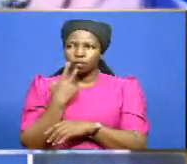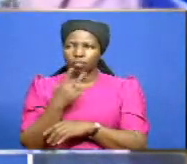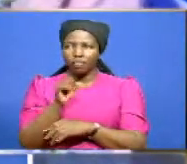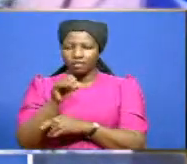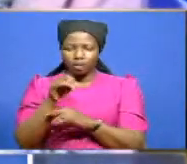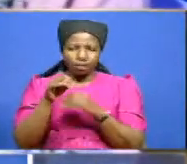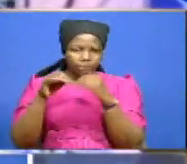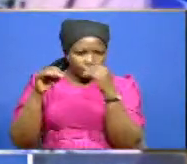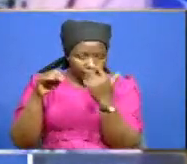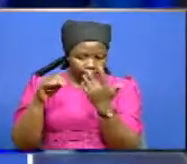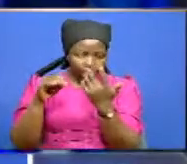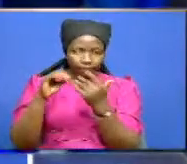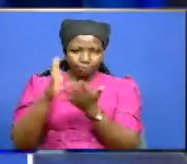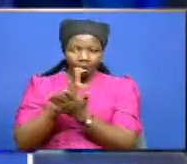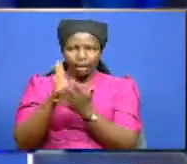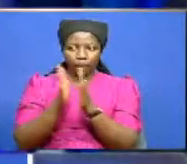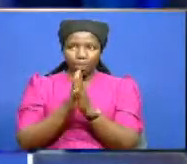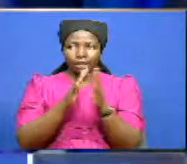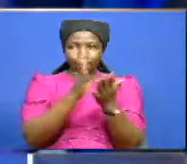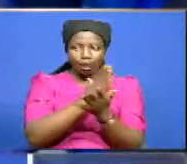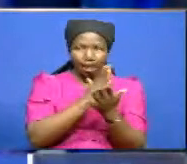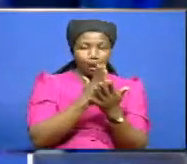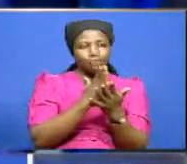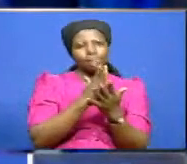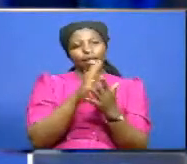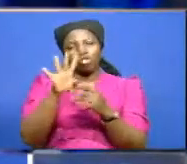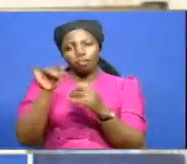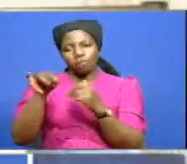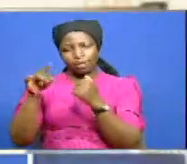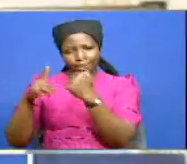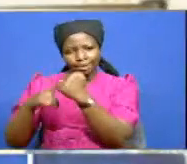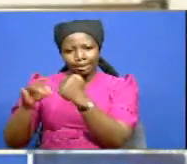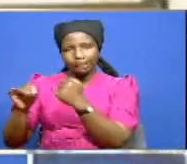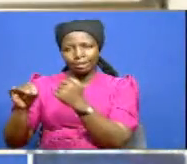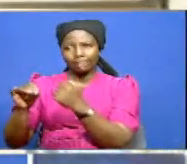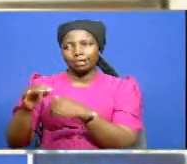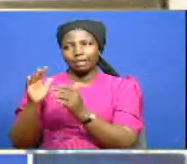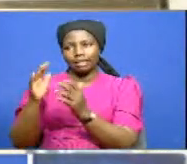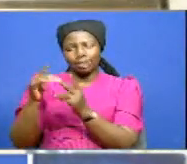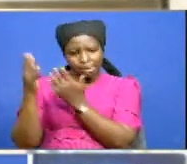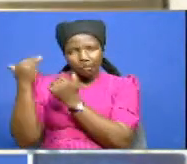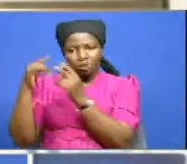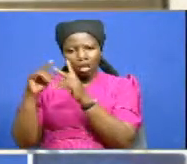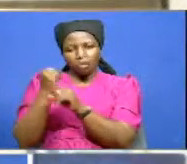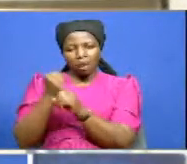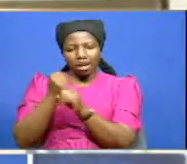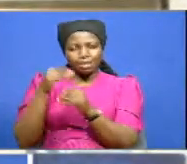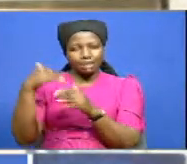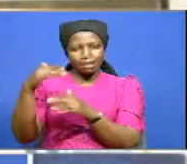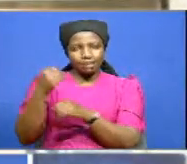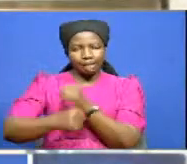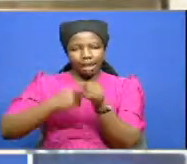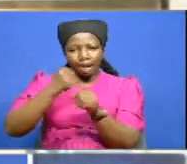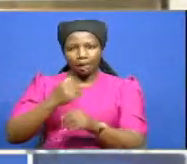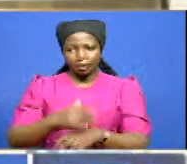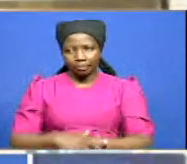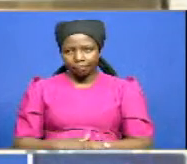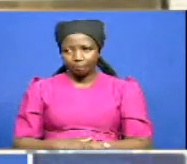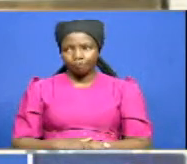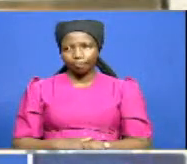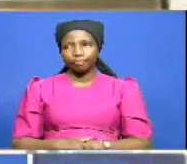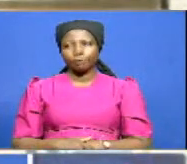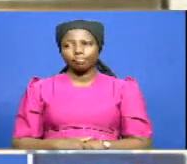and 66 cents, with the shares expected to start trading next year. Having come and started in the Juakali sector or in informal sector, we